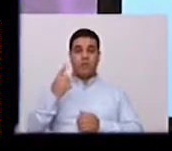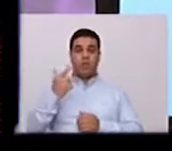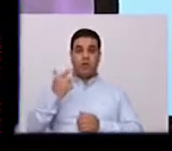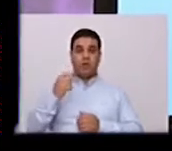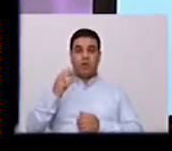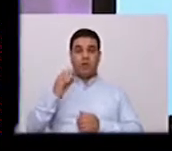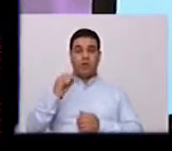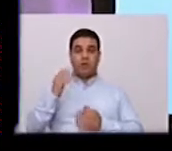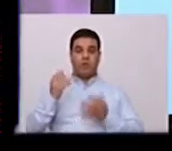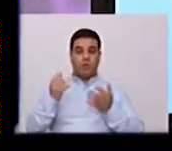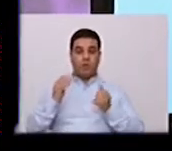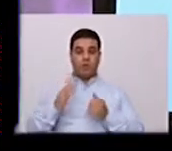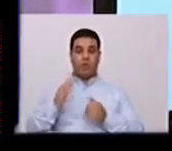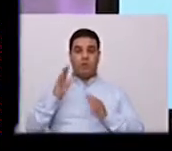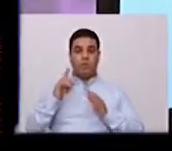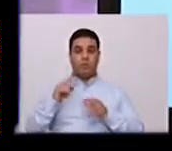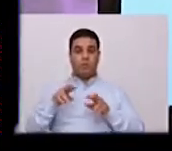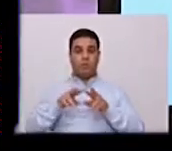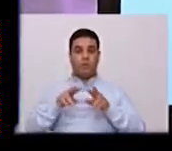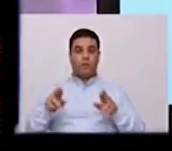gameta olinadi, bir xil faqat.